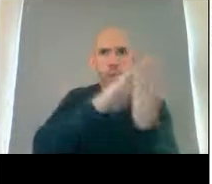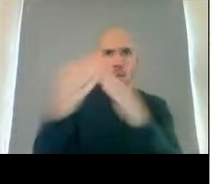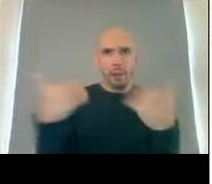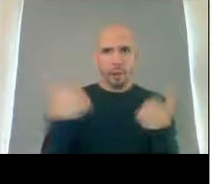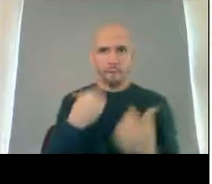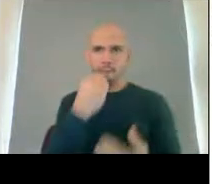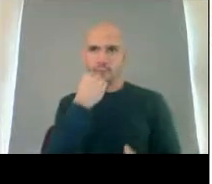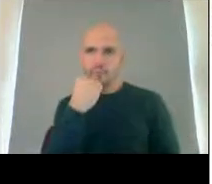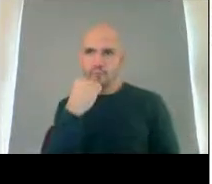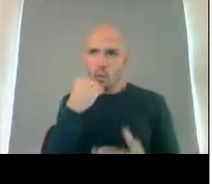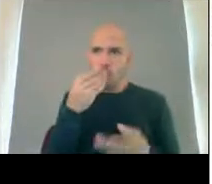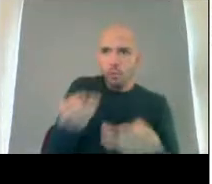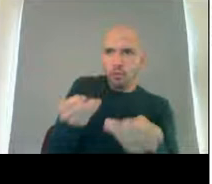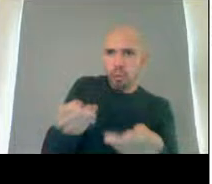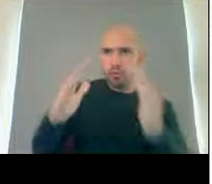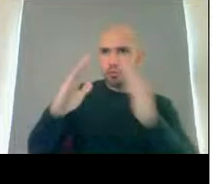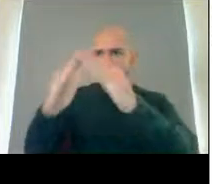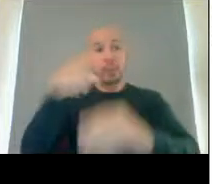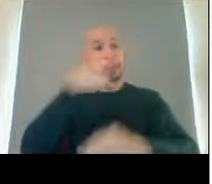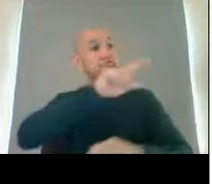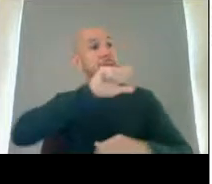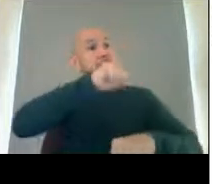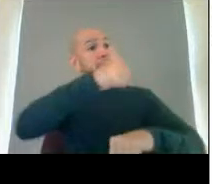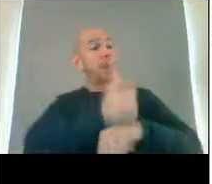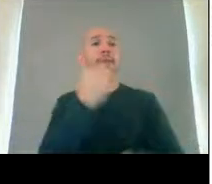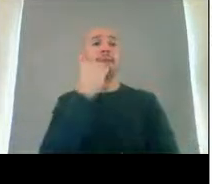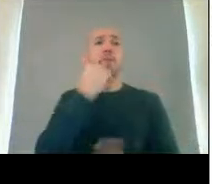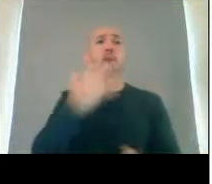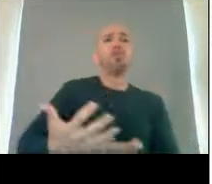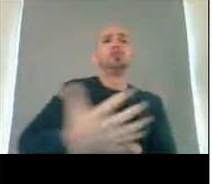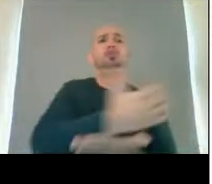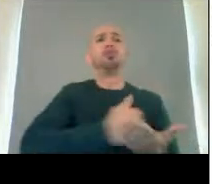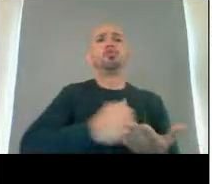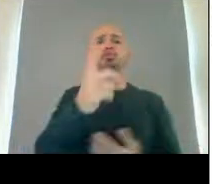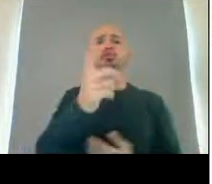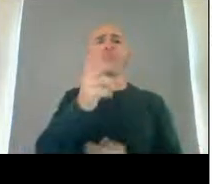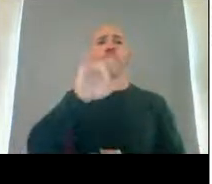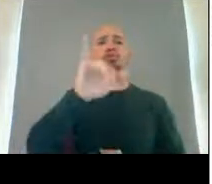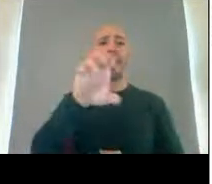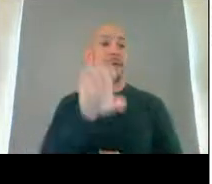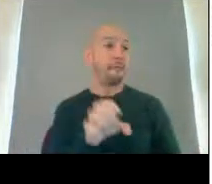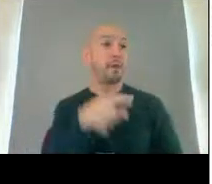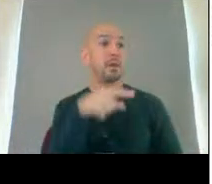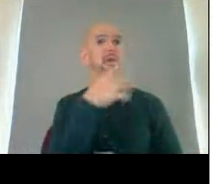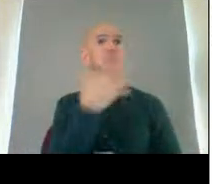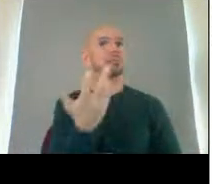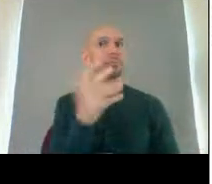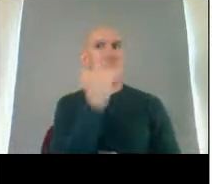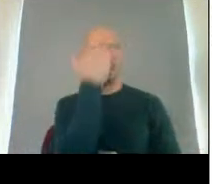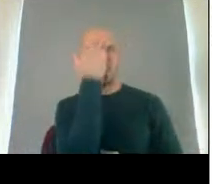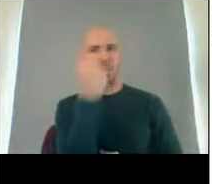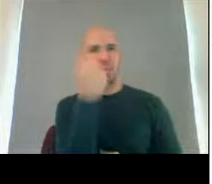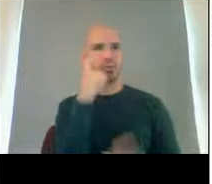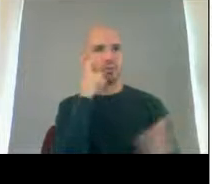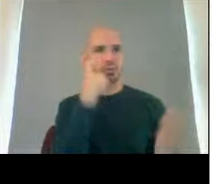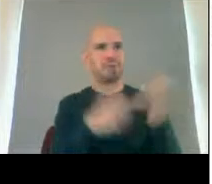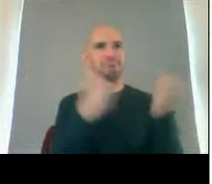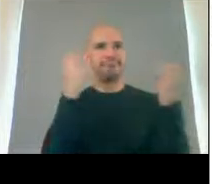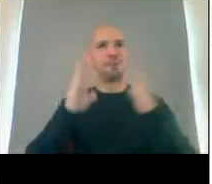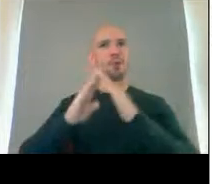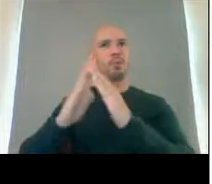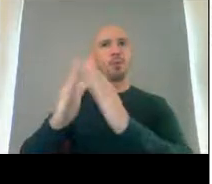food drives for the community and he and his wife noticed that many of the community children